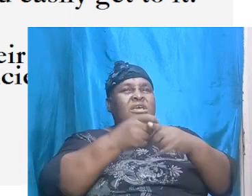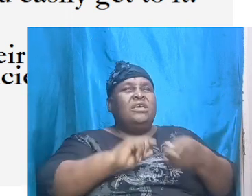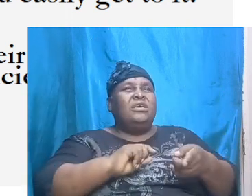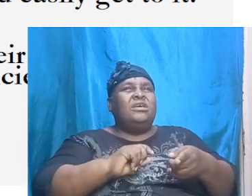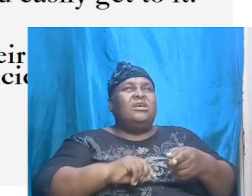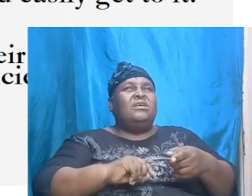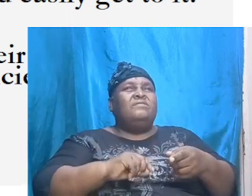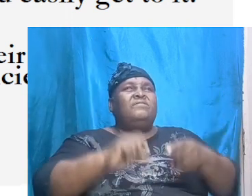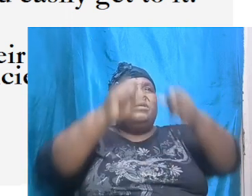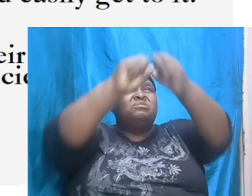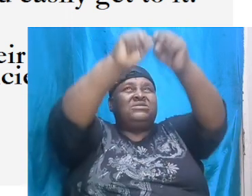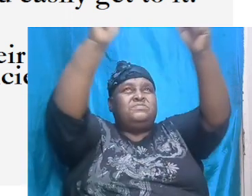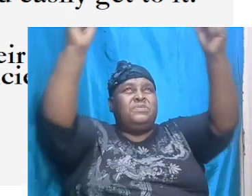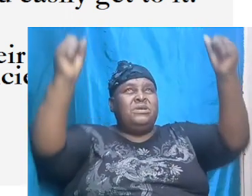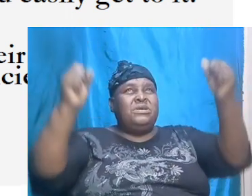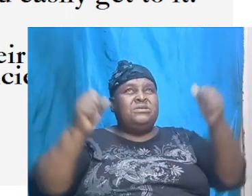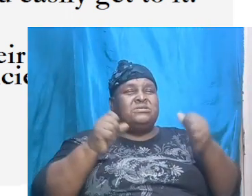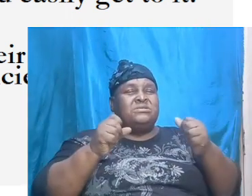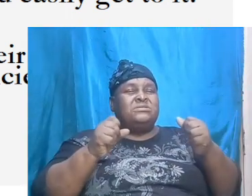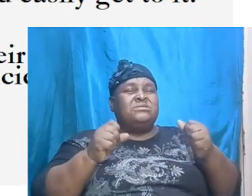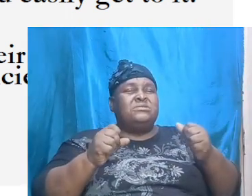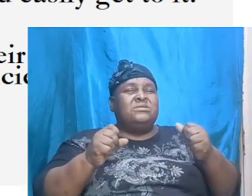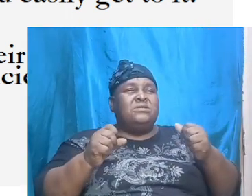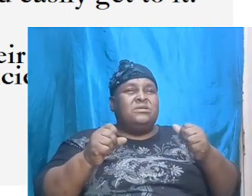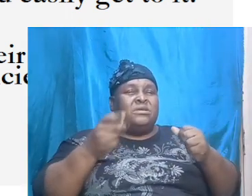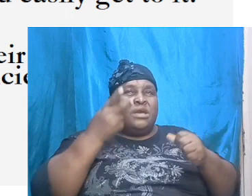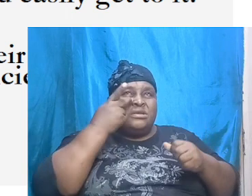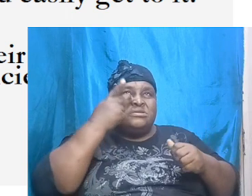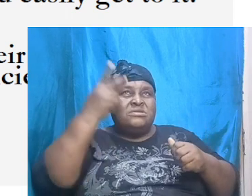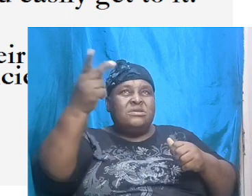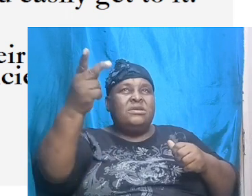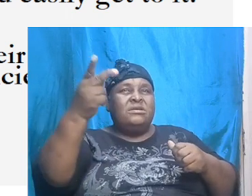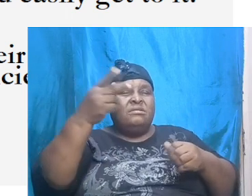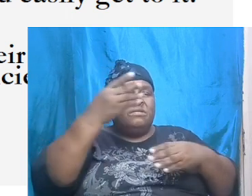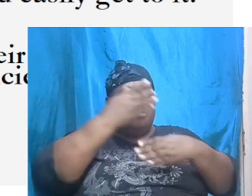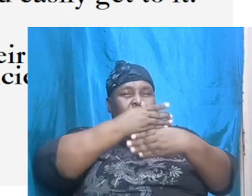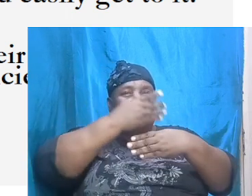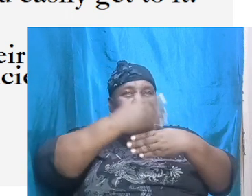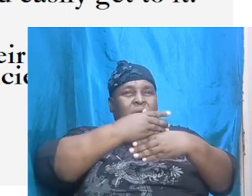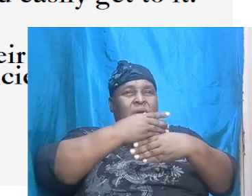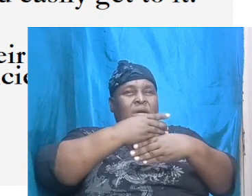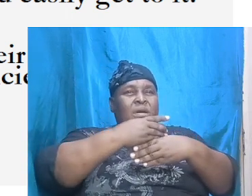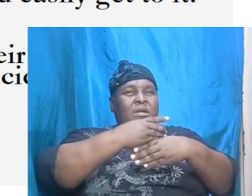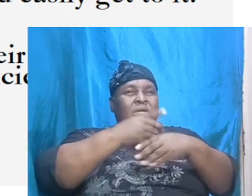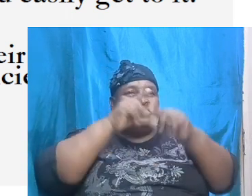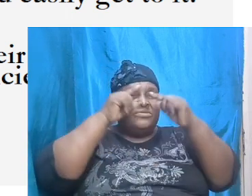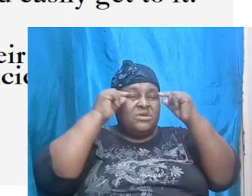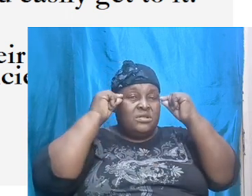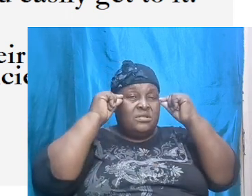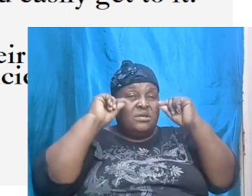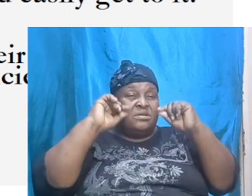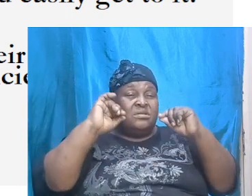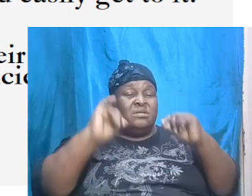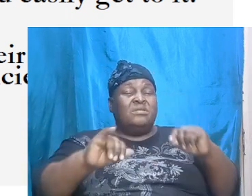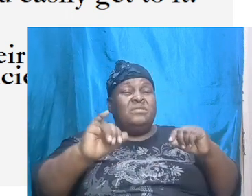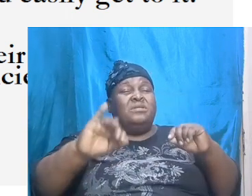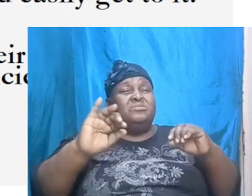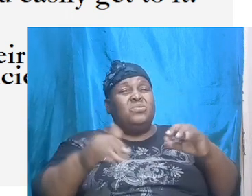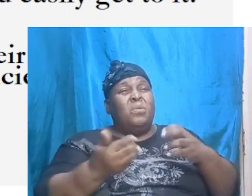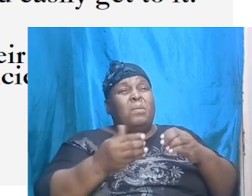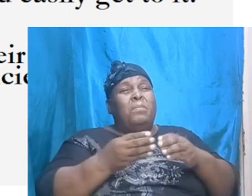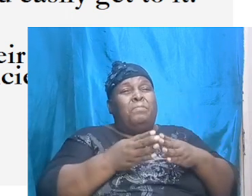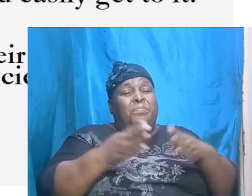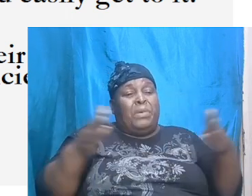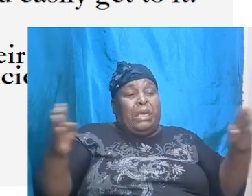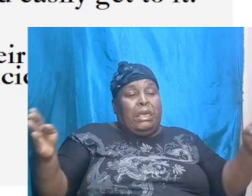down from space, they can actually see the wall of China. That's how massive the wall was. It is built like on top